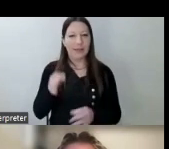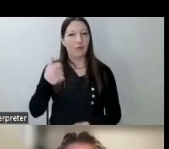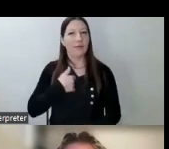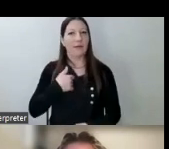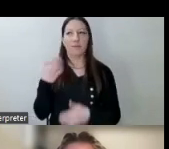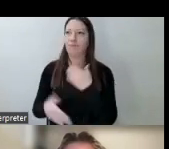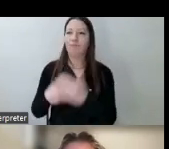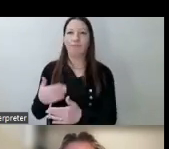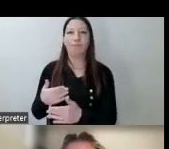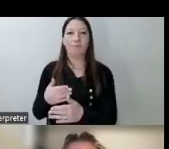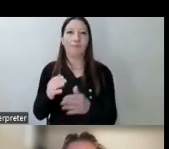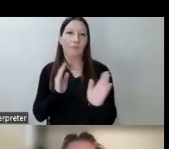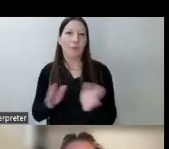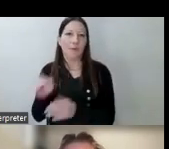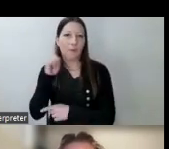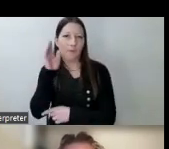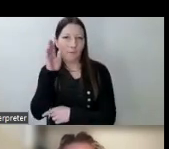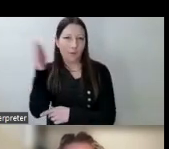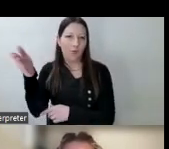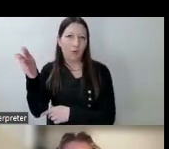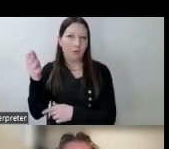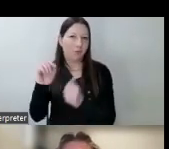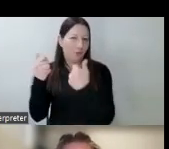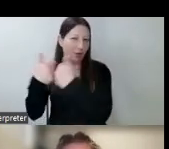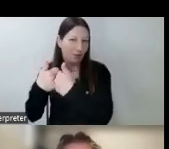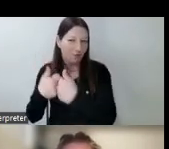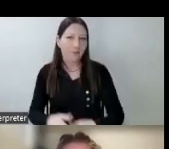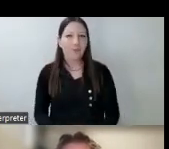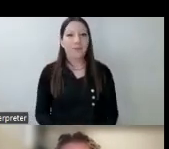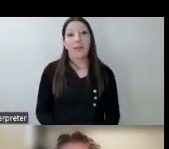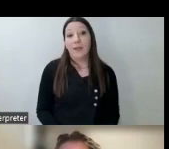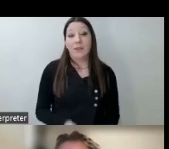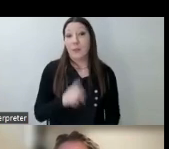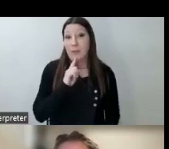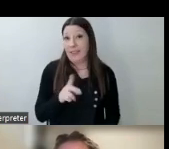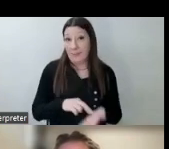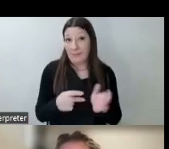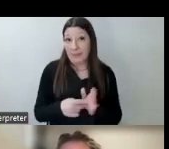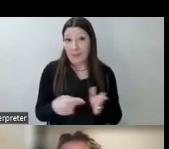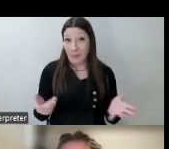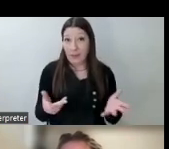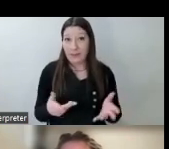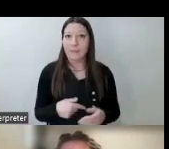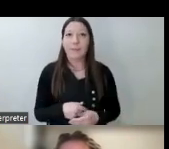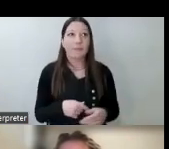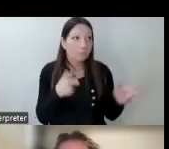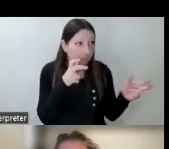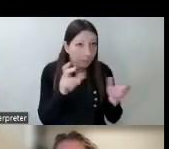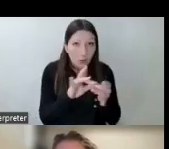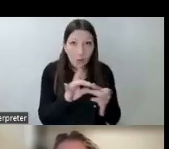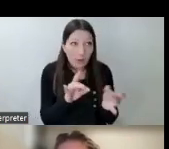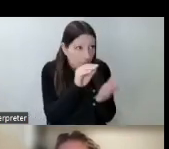today. So, in other words, the documenting and telling of stories related to environmental